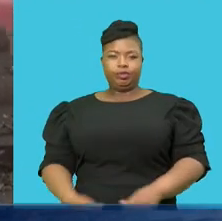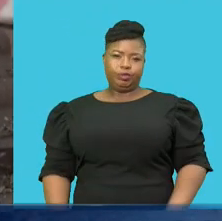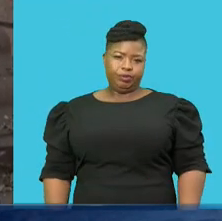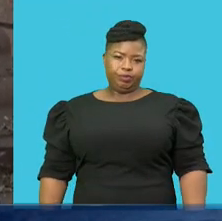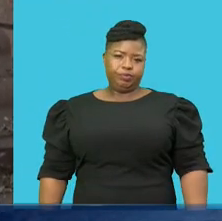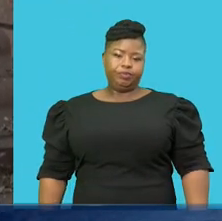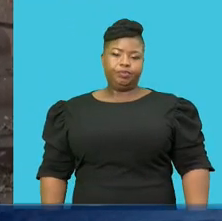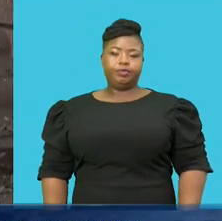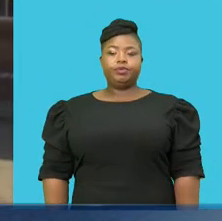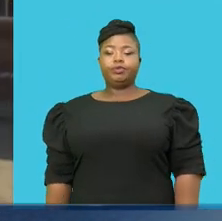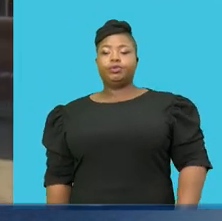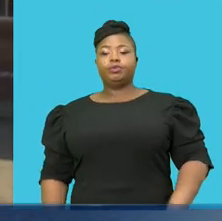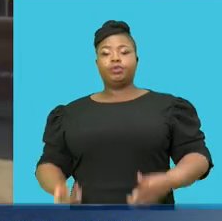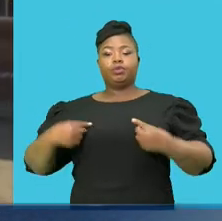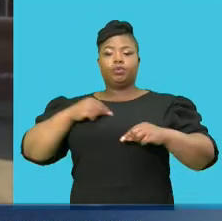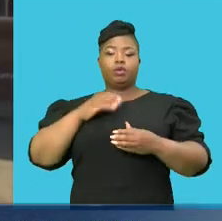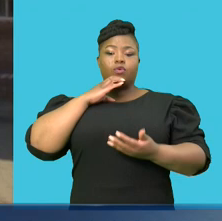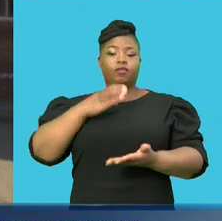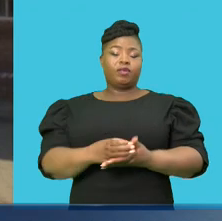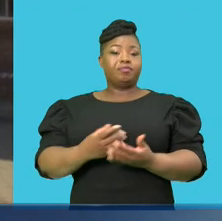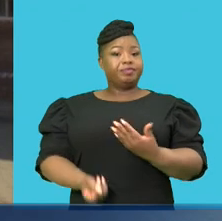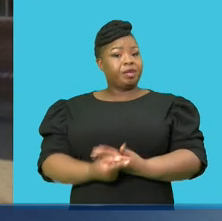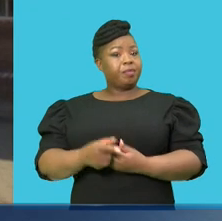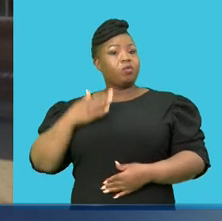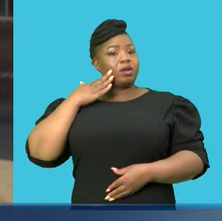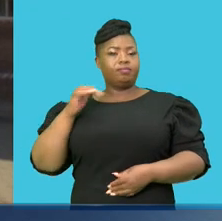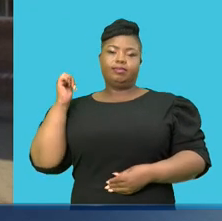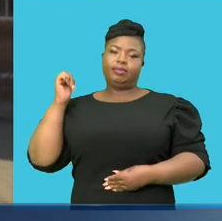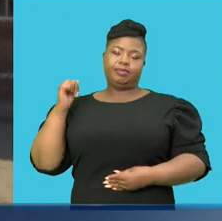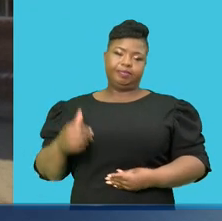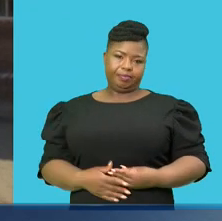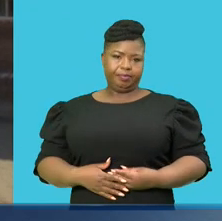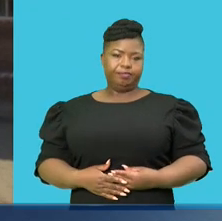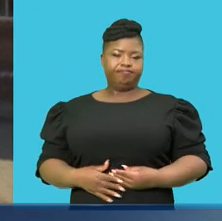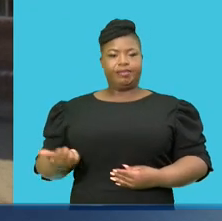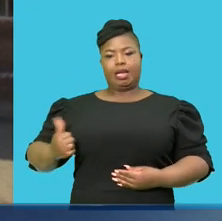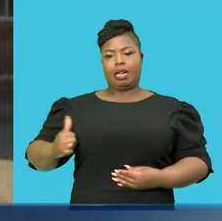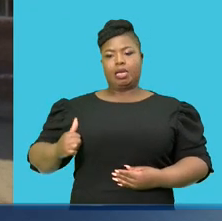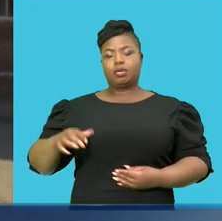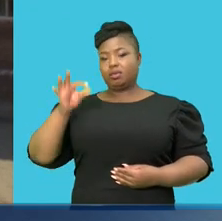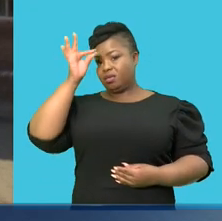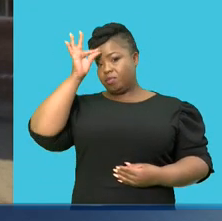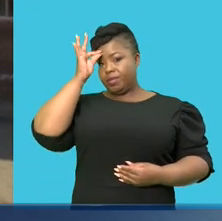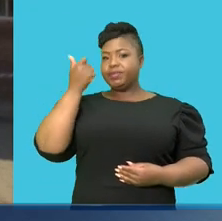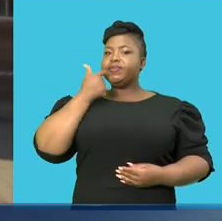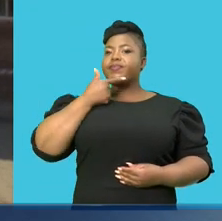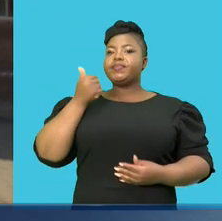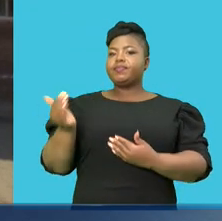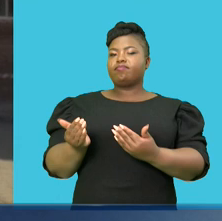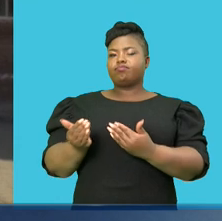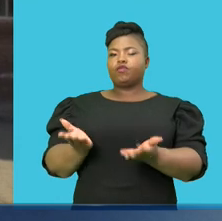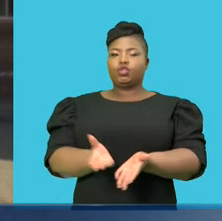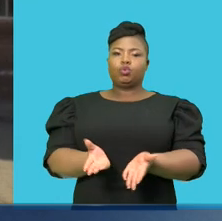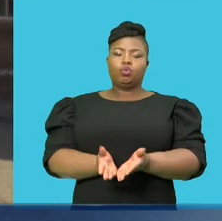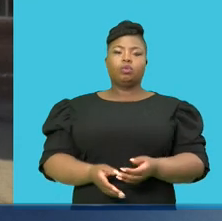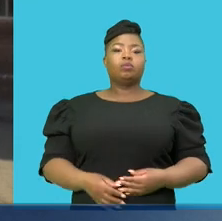We can confirm that the incident occurred yesterday. And fortunately police were not very far from the